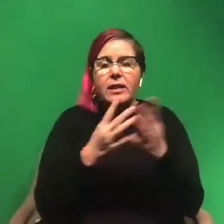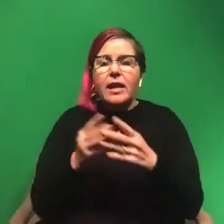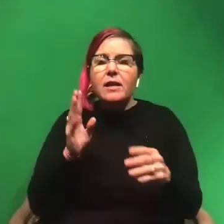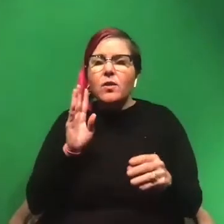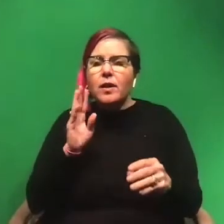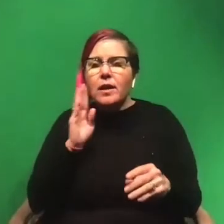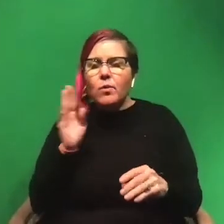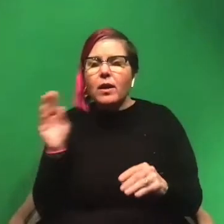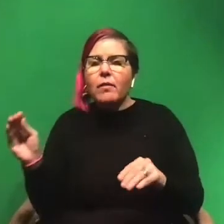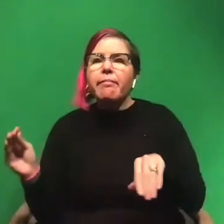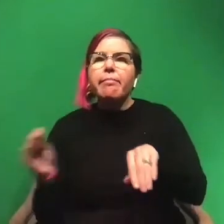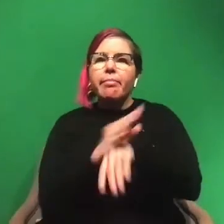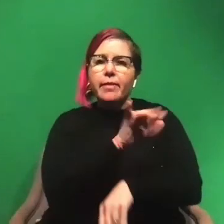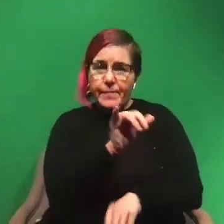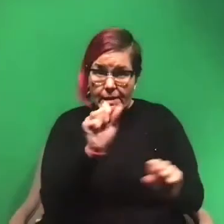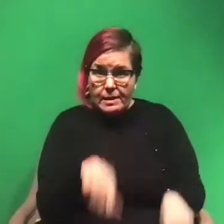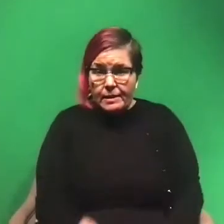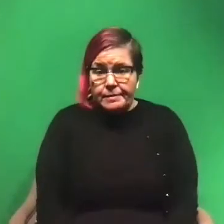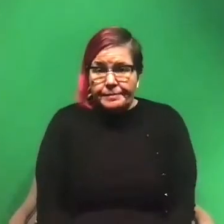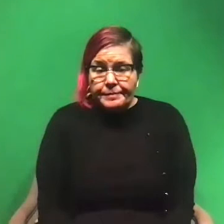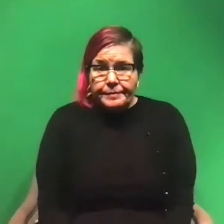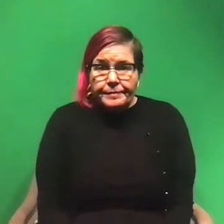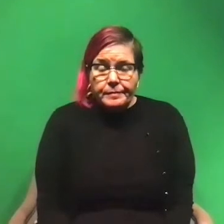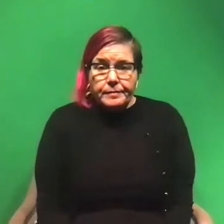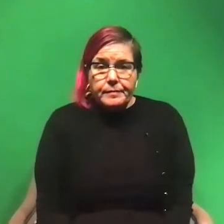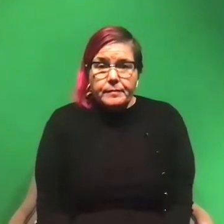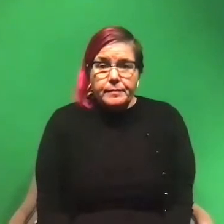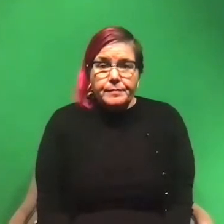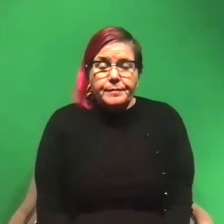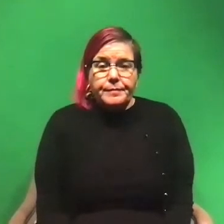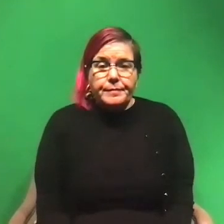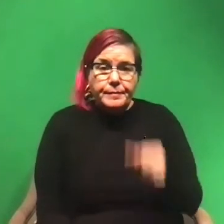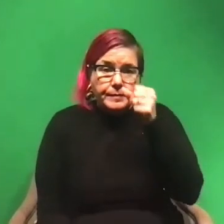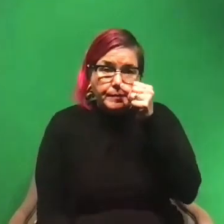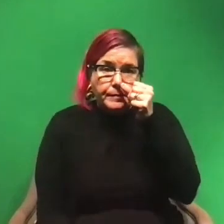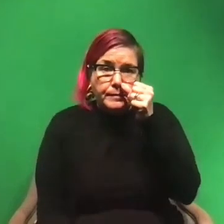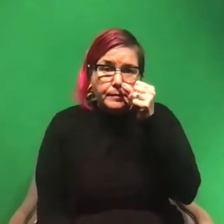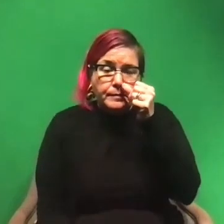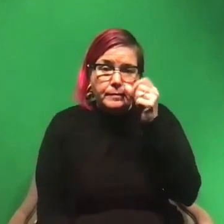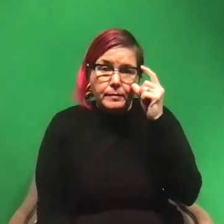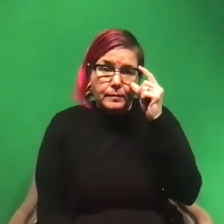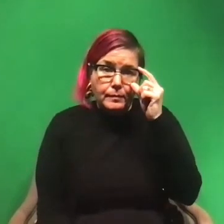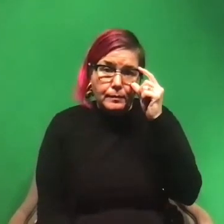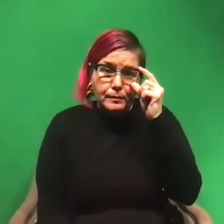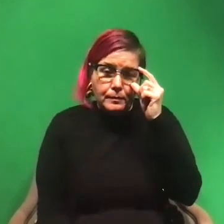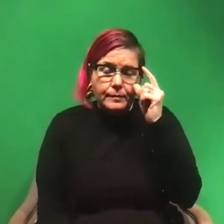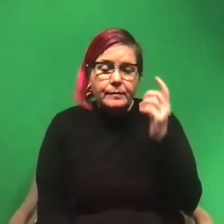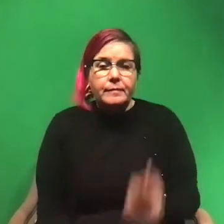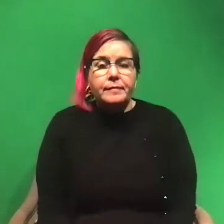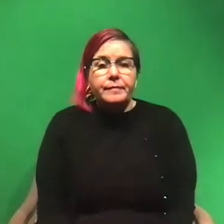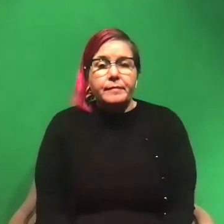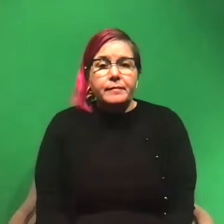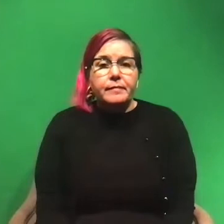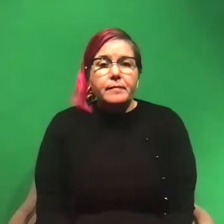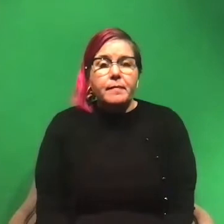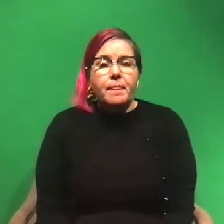get to the other one. But I also want to, and sort of like, that is a